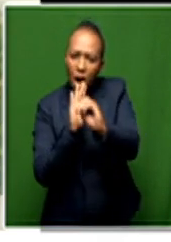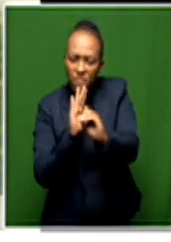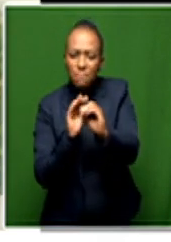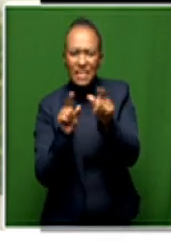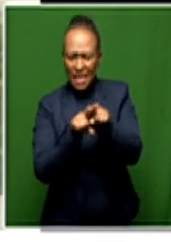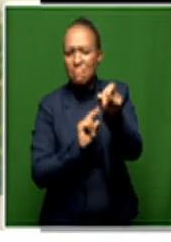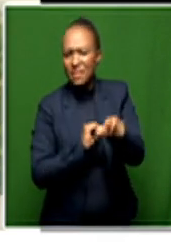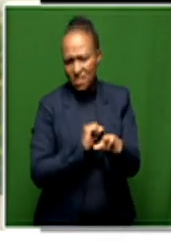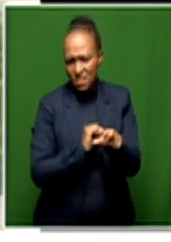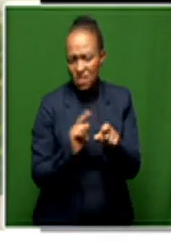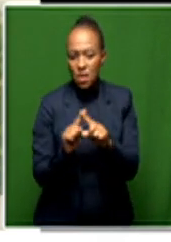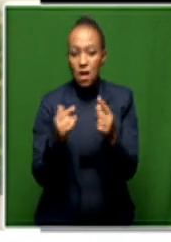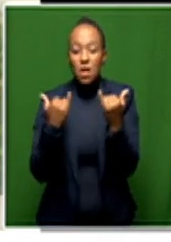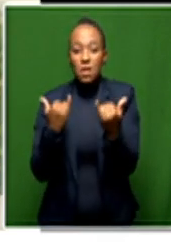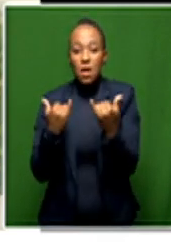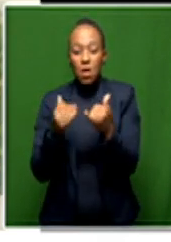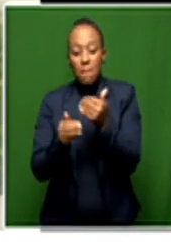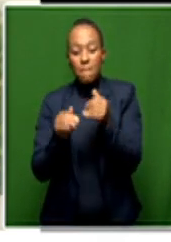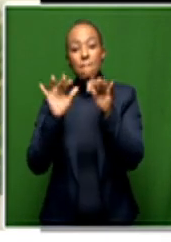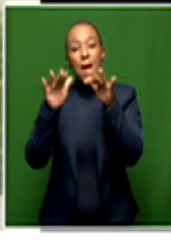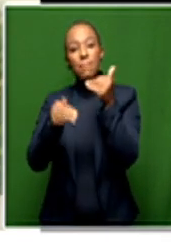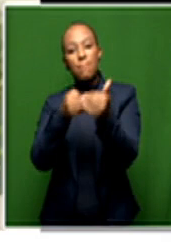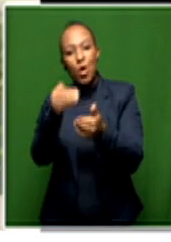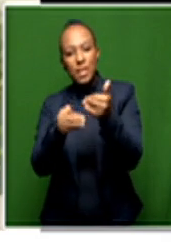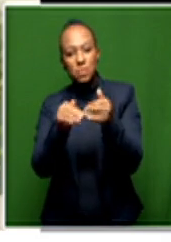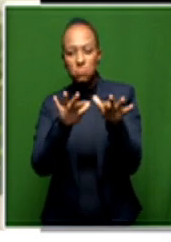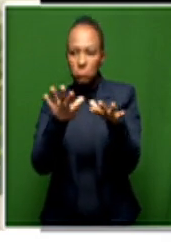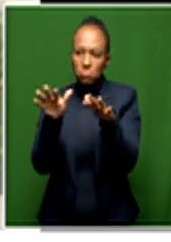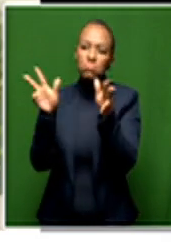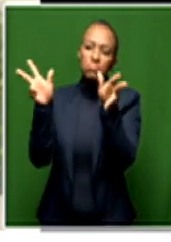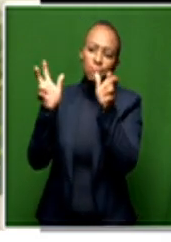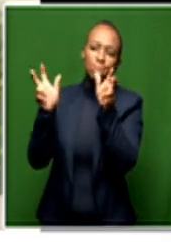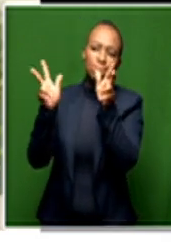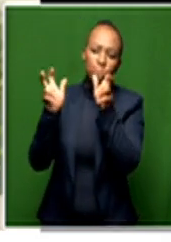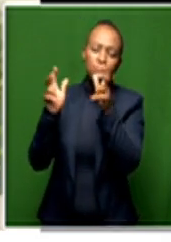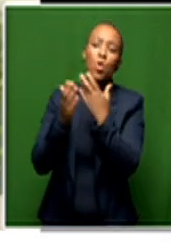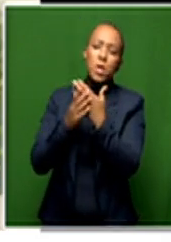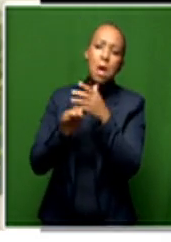So the public process enables us to scrutinize